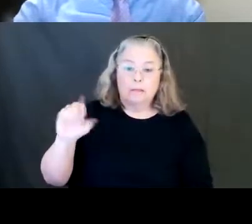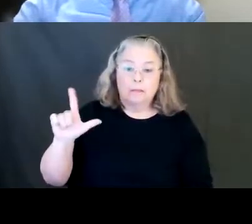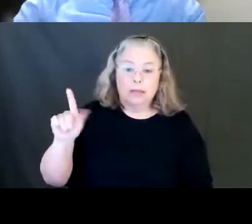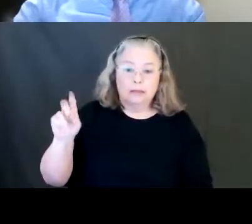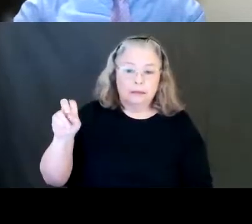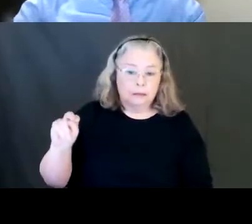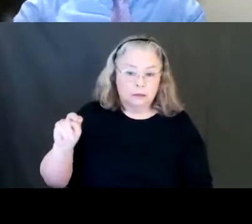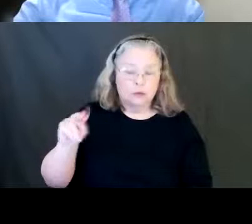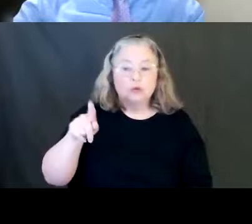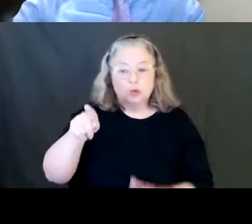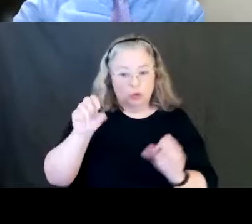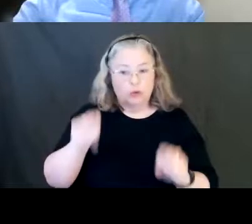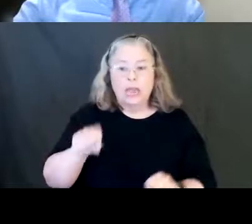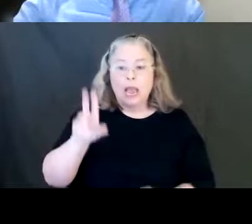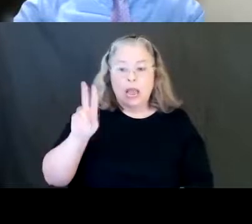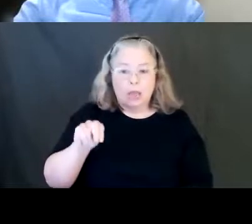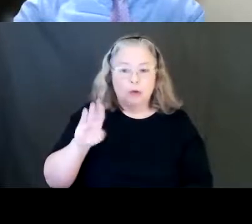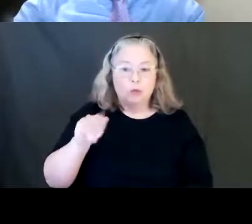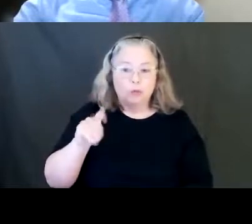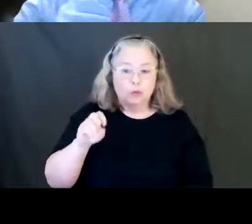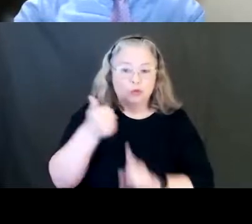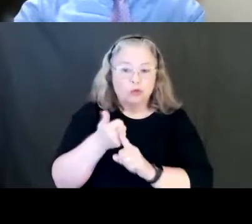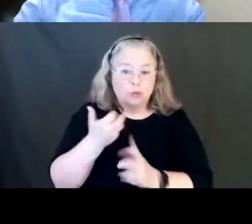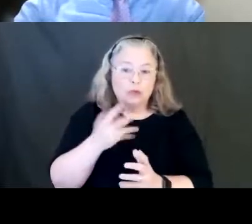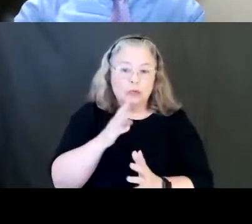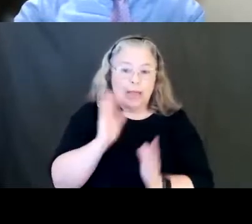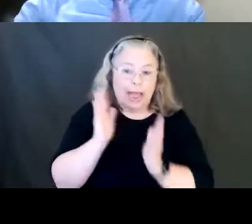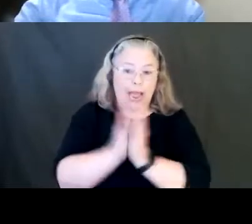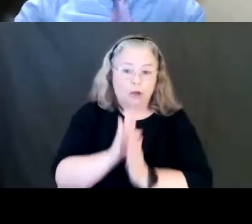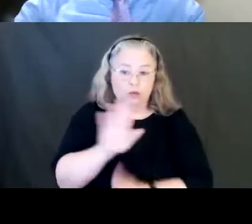Monica, you are able to unmute yourself if you would like to ask your question.